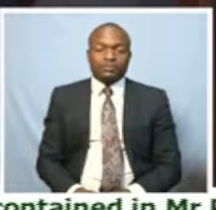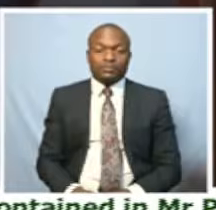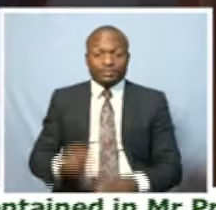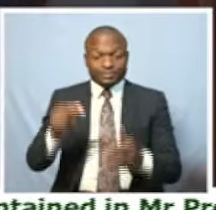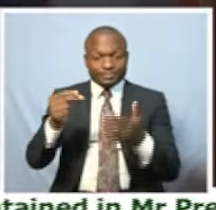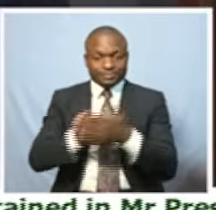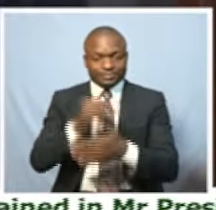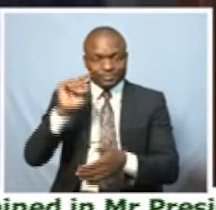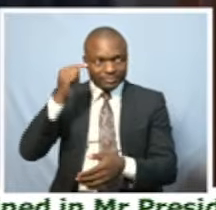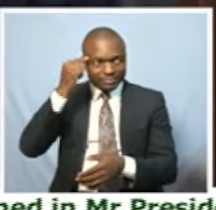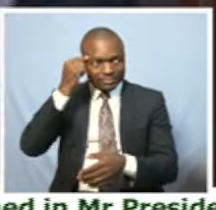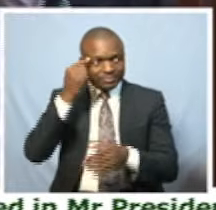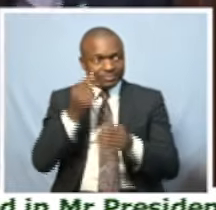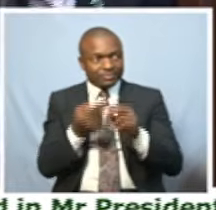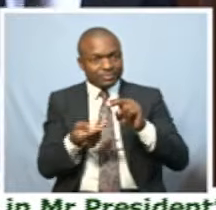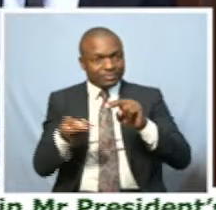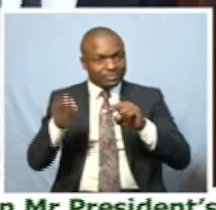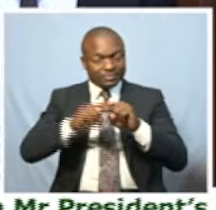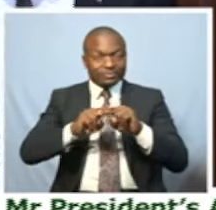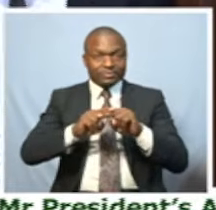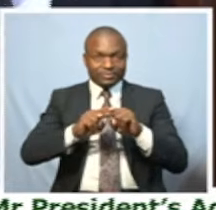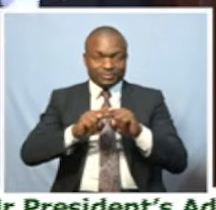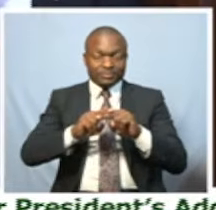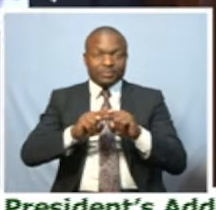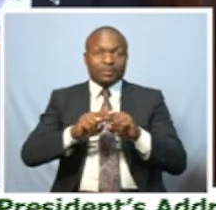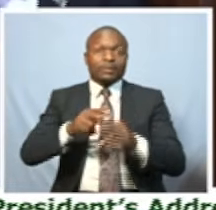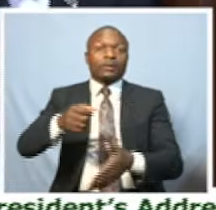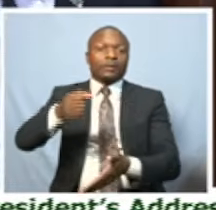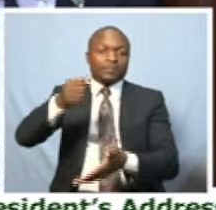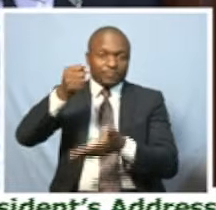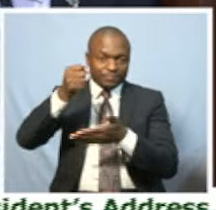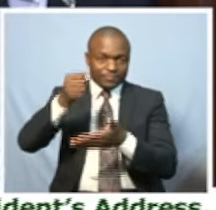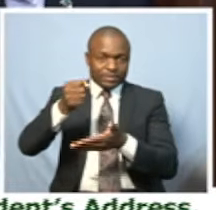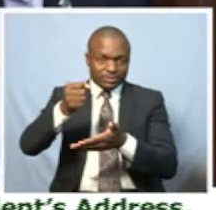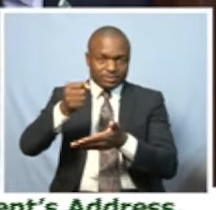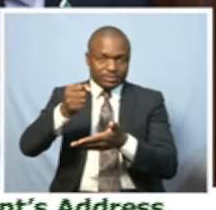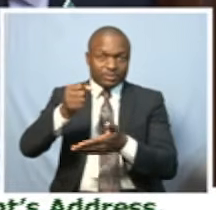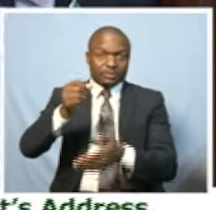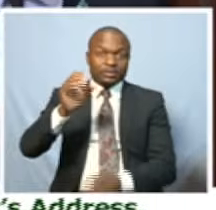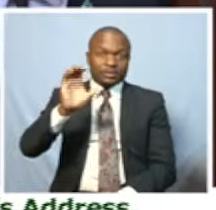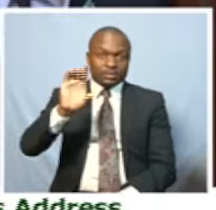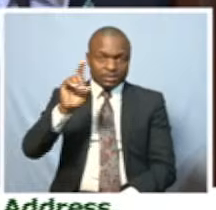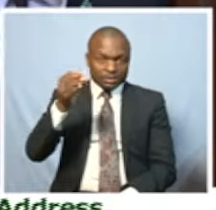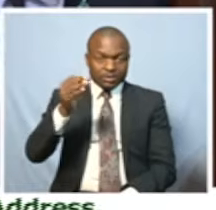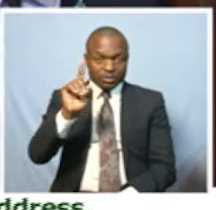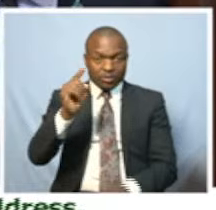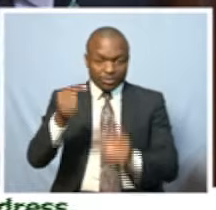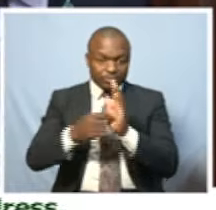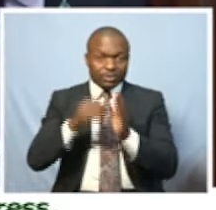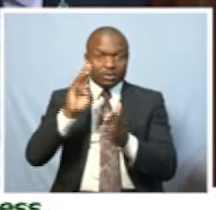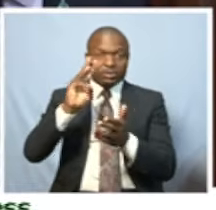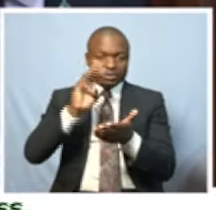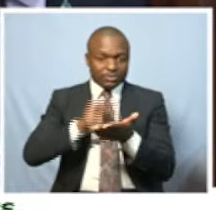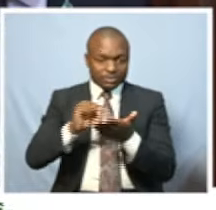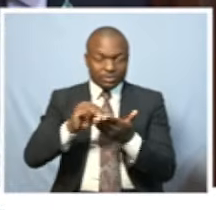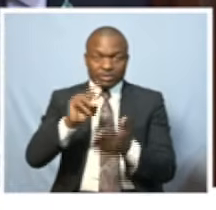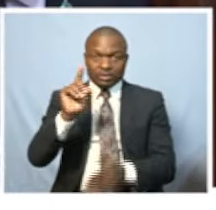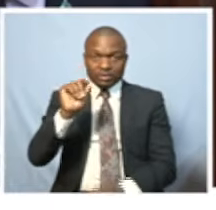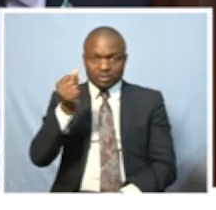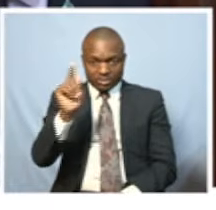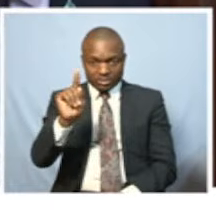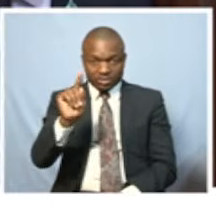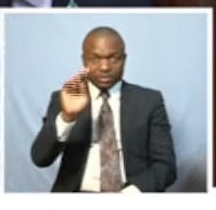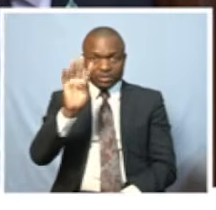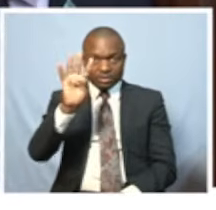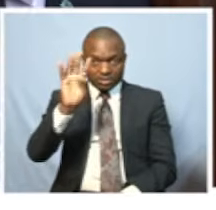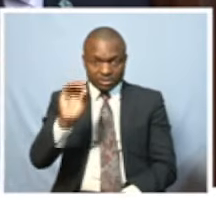The New Dawn government's increasing of the budget allocation to the CDF from 1.6 million in 2021